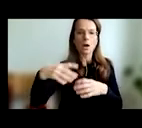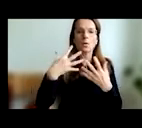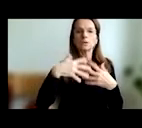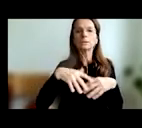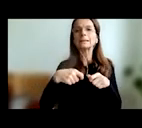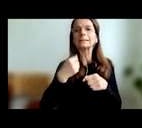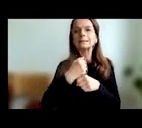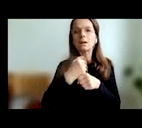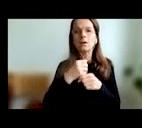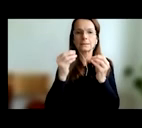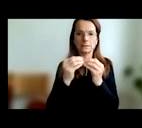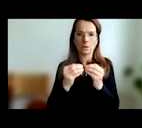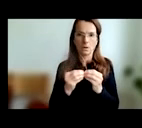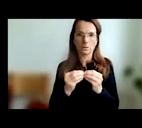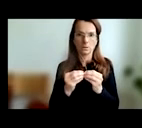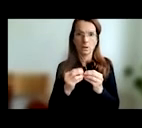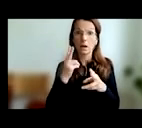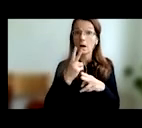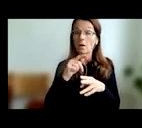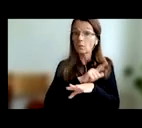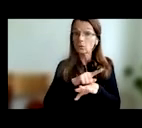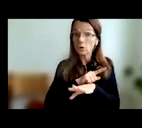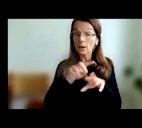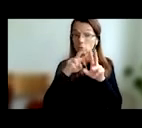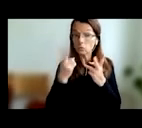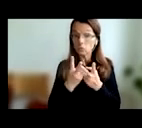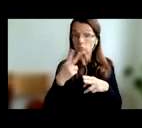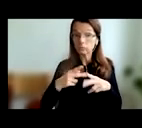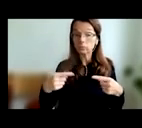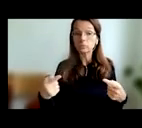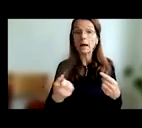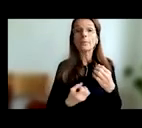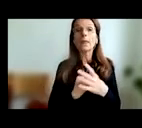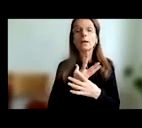intensified, such as non-industrial occupations, machine and device operators,